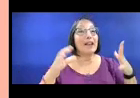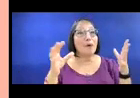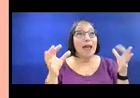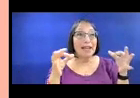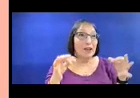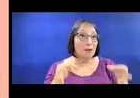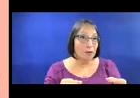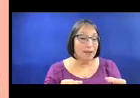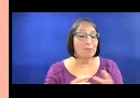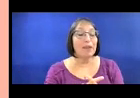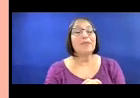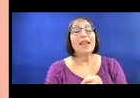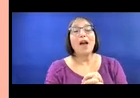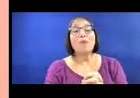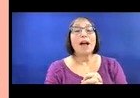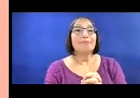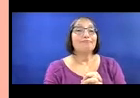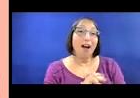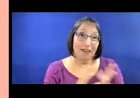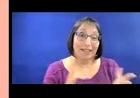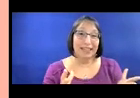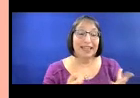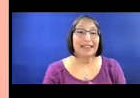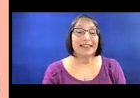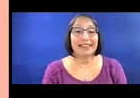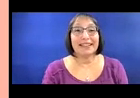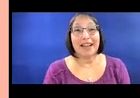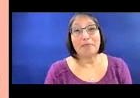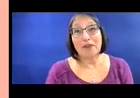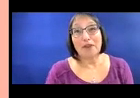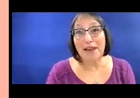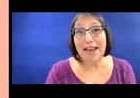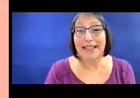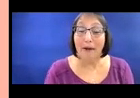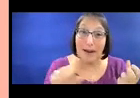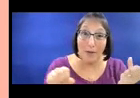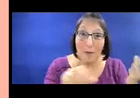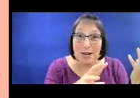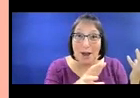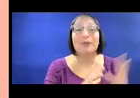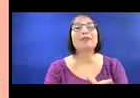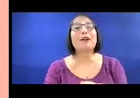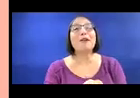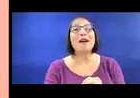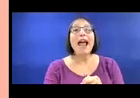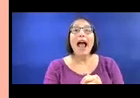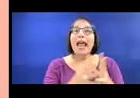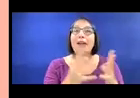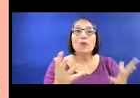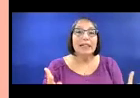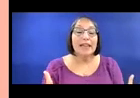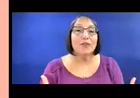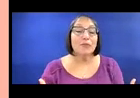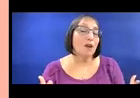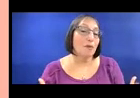then they go ahead and they go through the recipe. Well, obviously, in the time of COVID, that went out the window. So, it